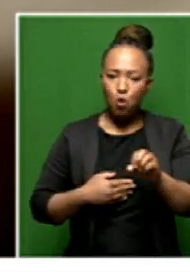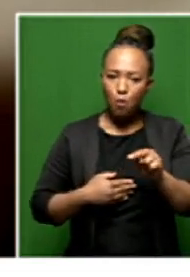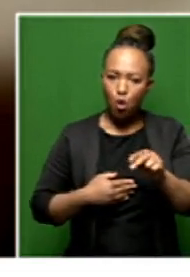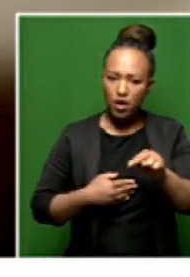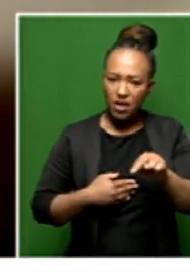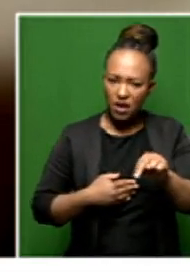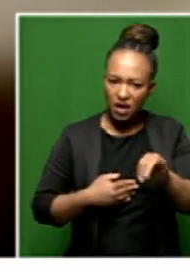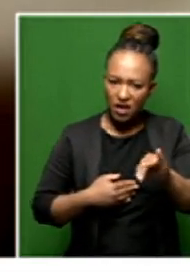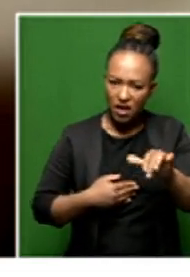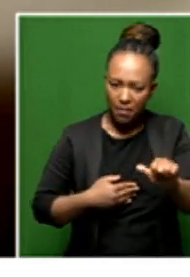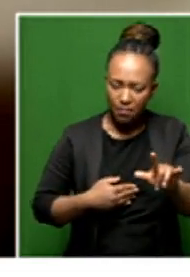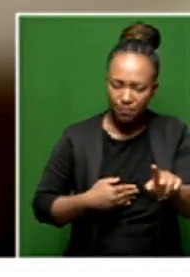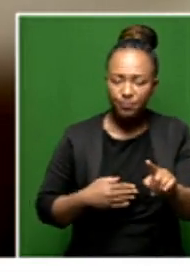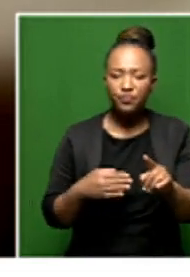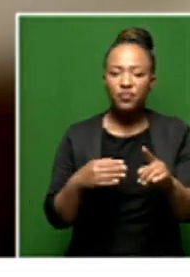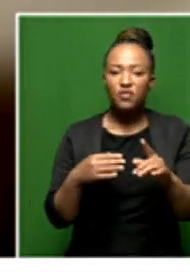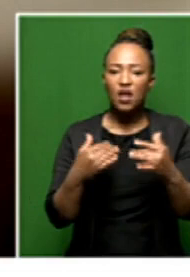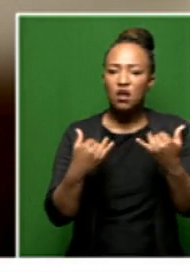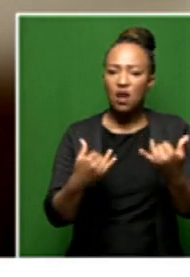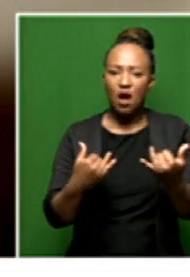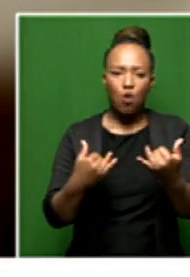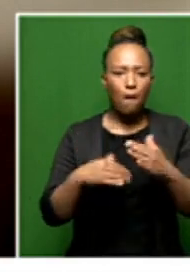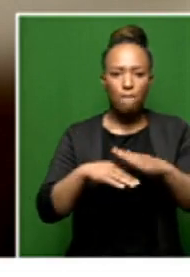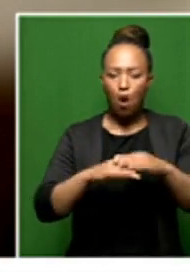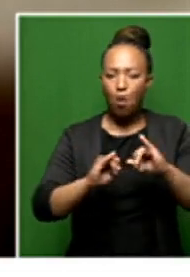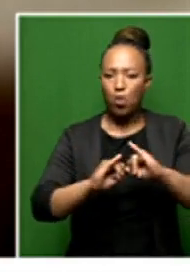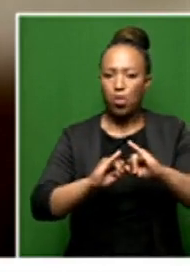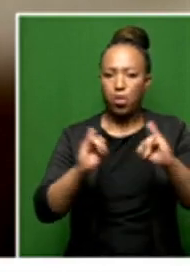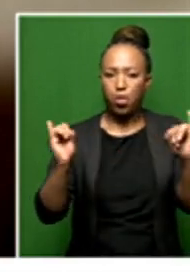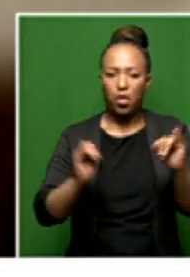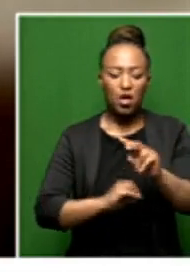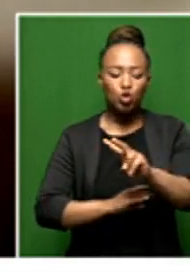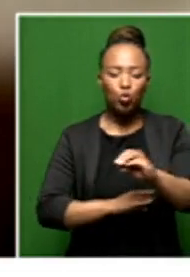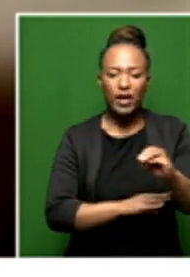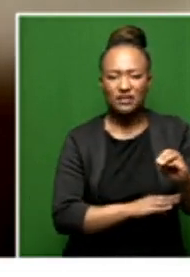resistance is gone up 200, in one case of one antibiotic,